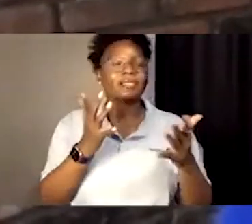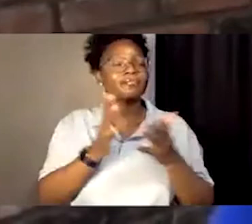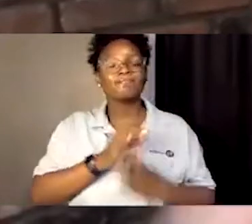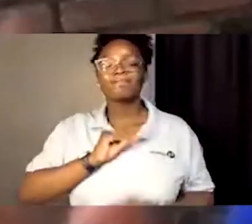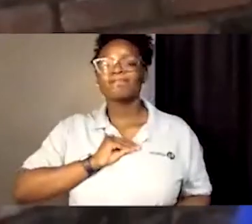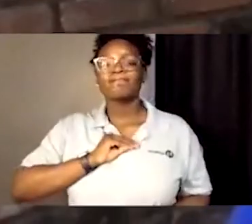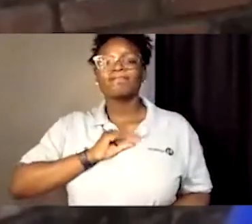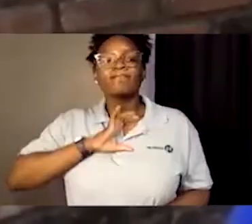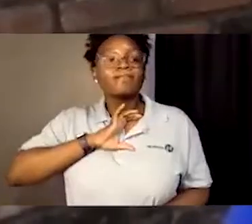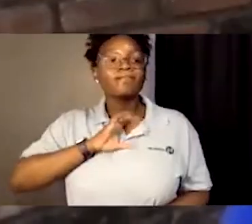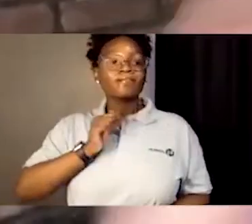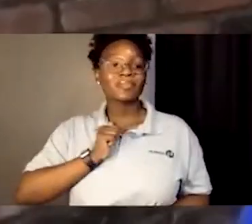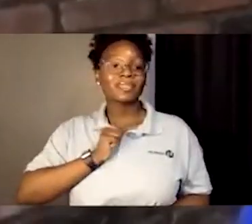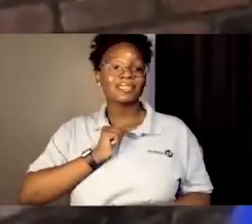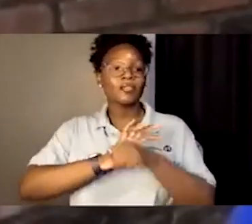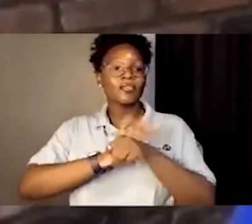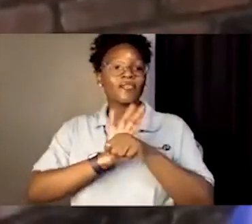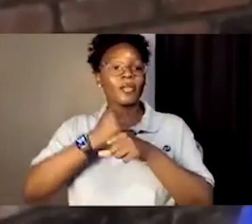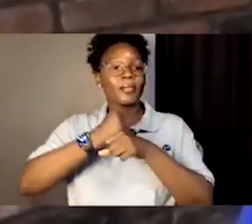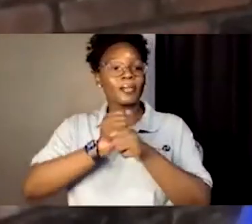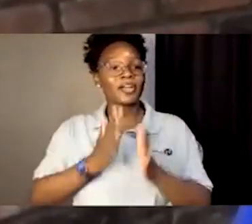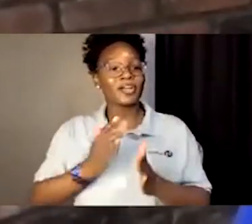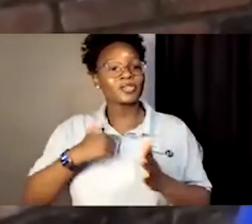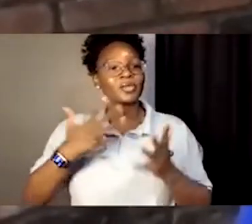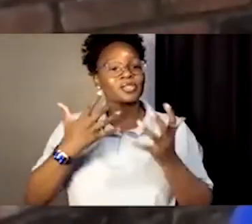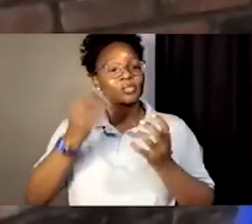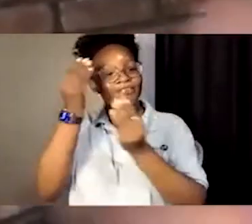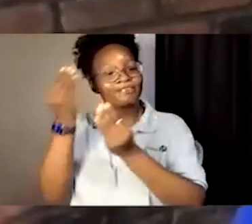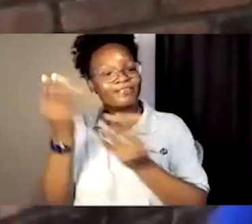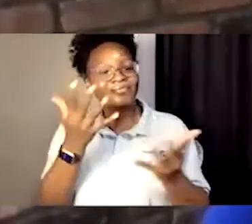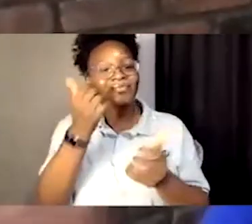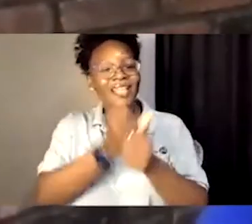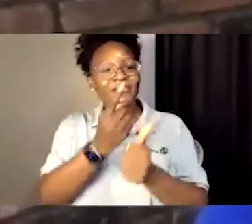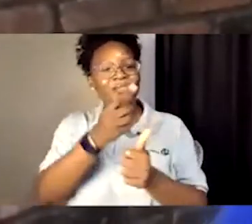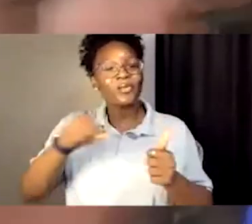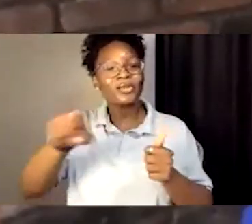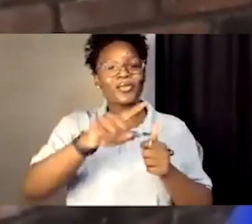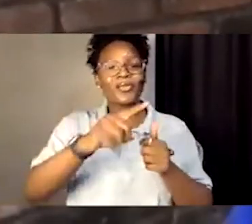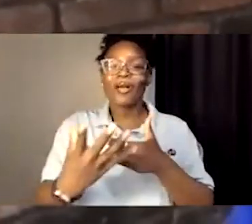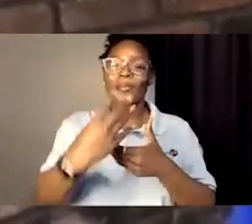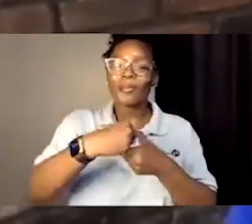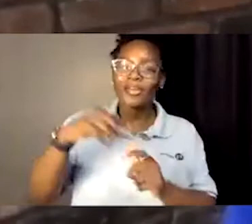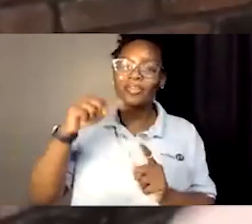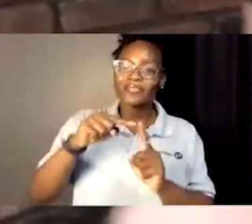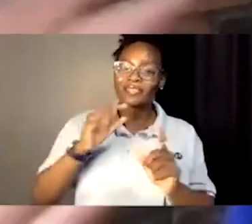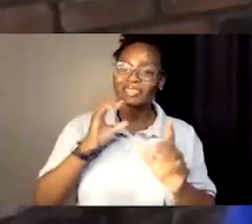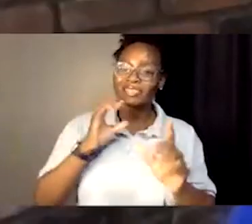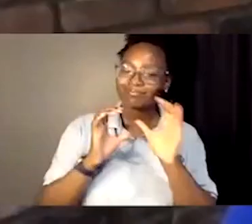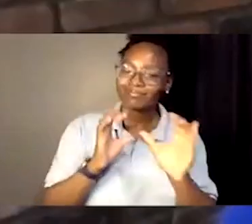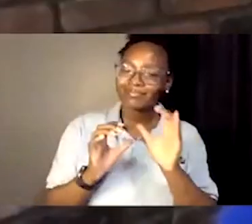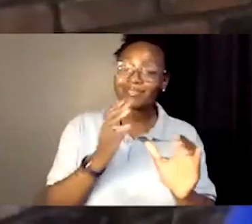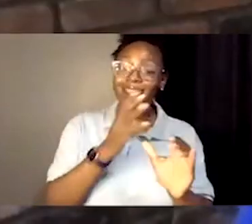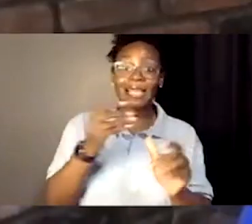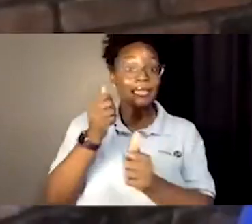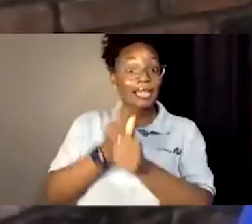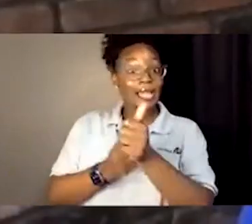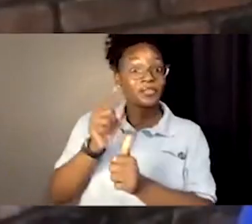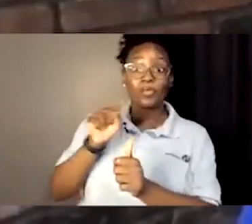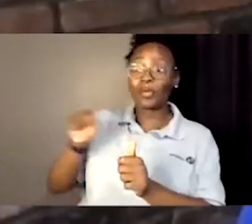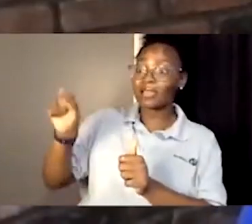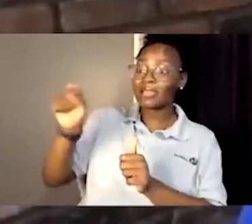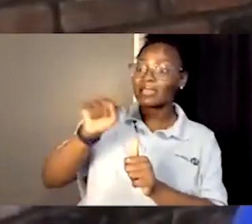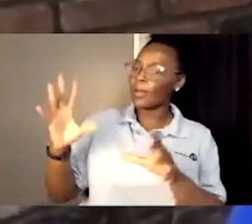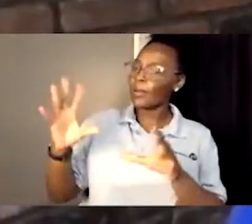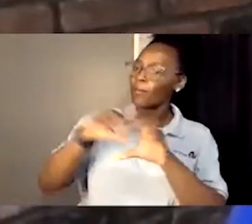just want to say that to everyone on the call and everyone who has participated, and to everybody out across the country who's already stepped up in this